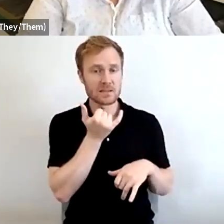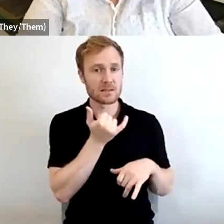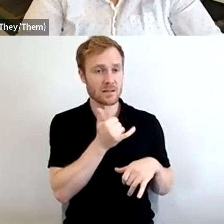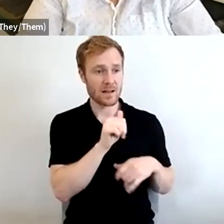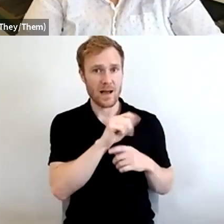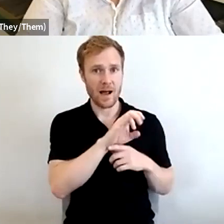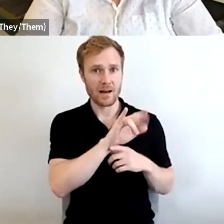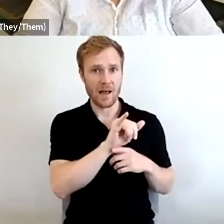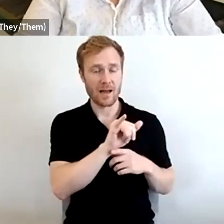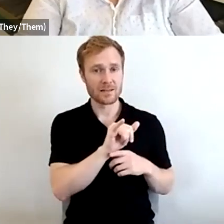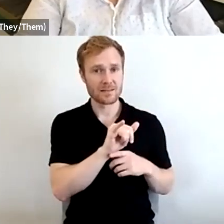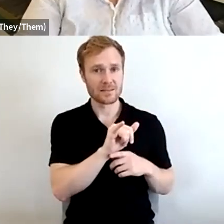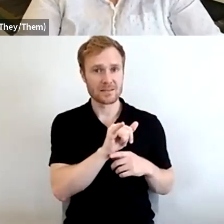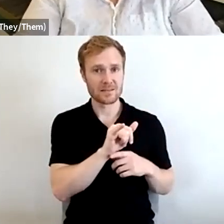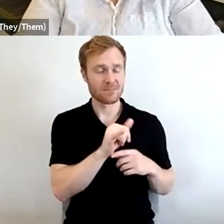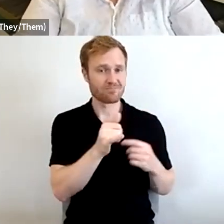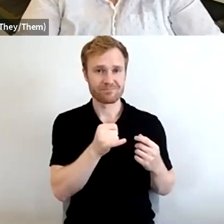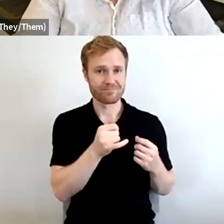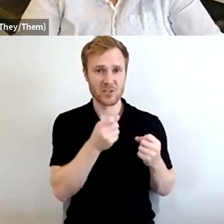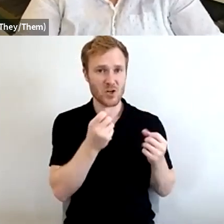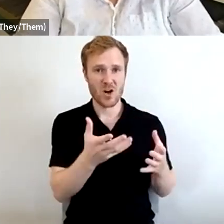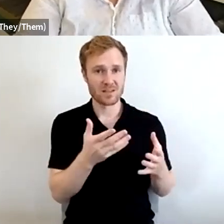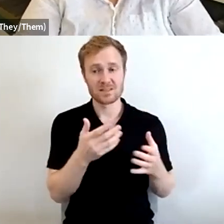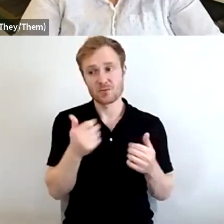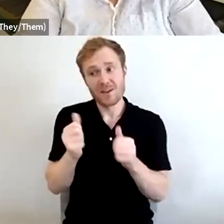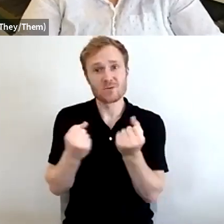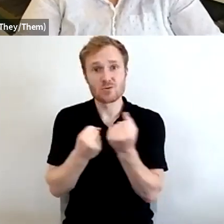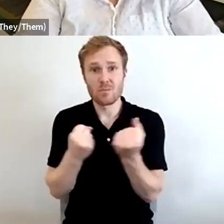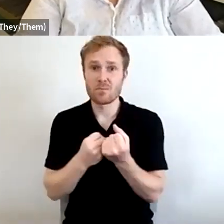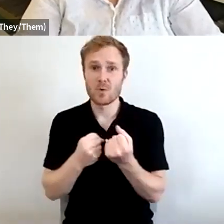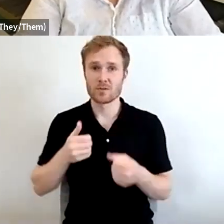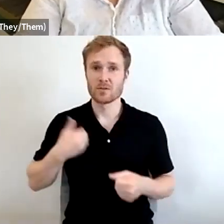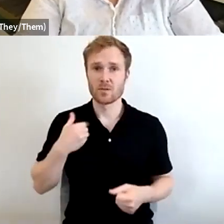if anyone wants to hop on that question.